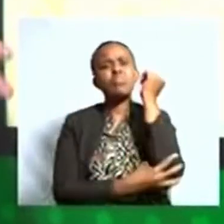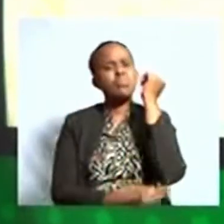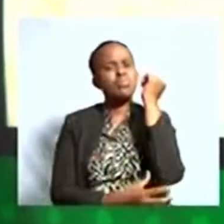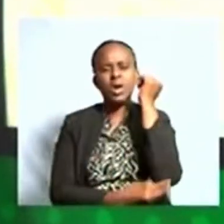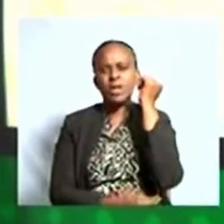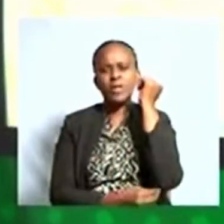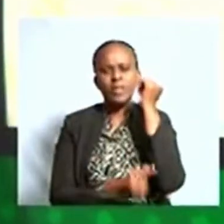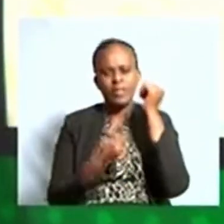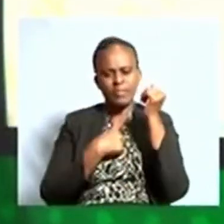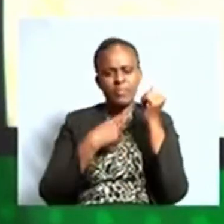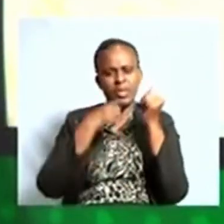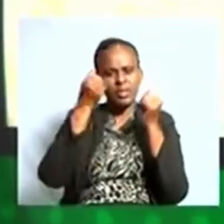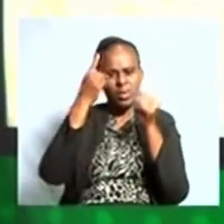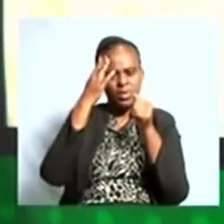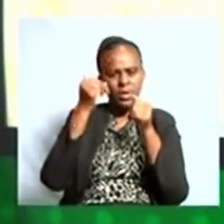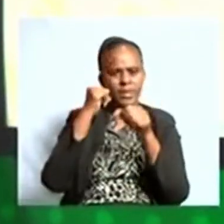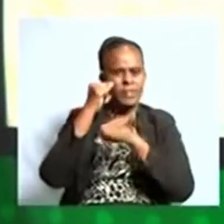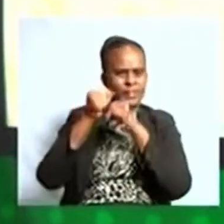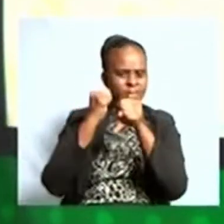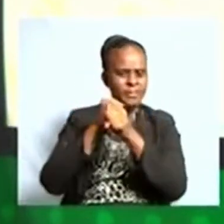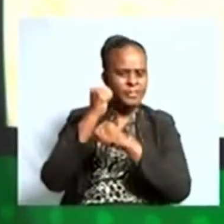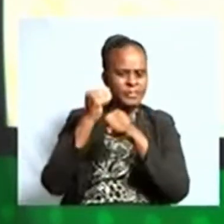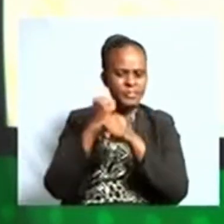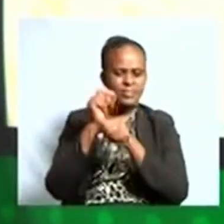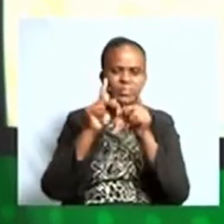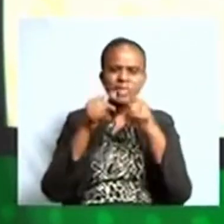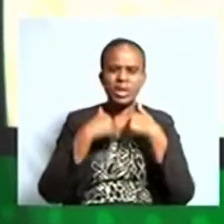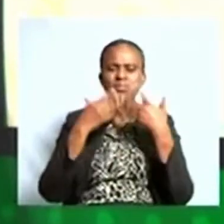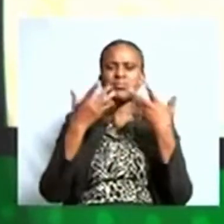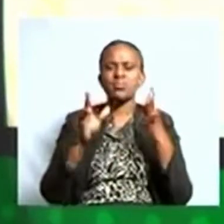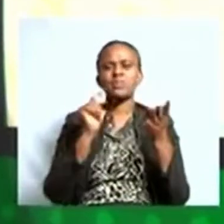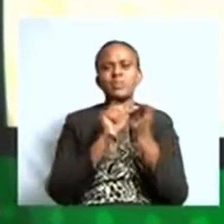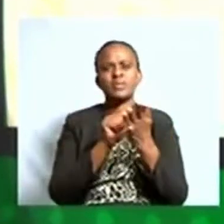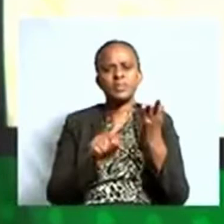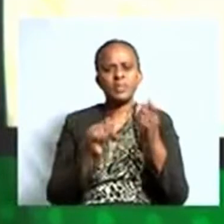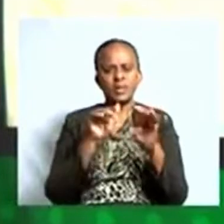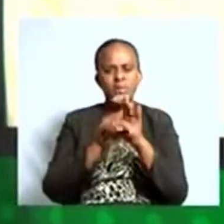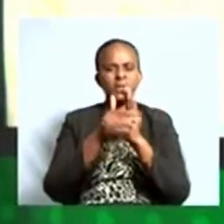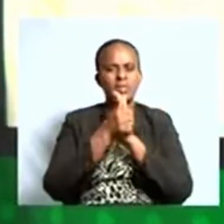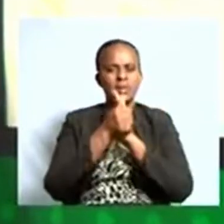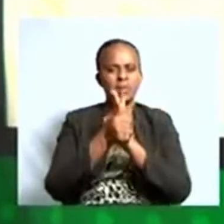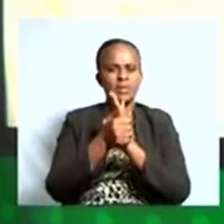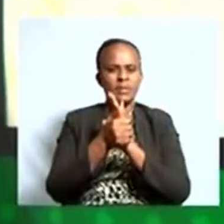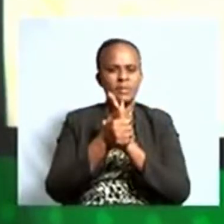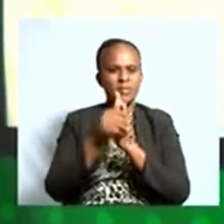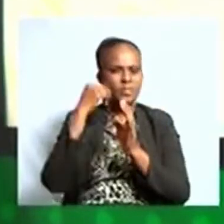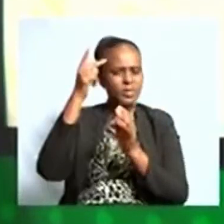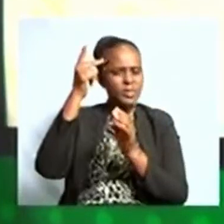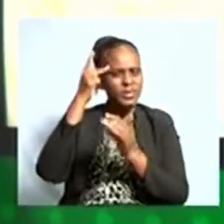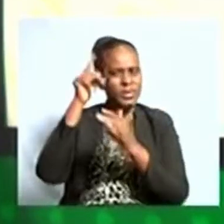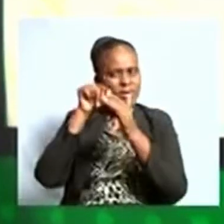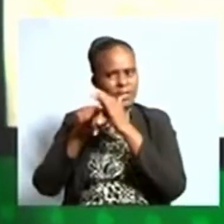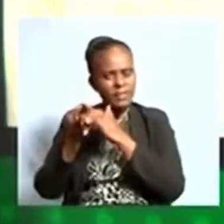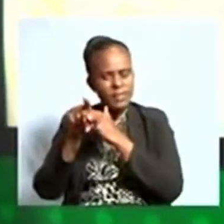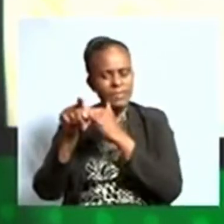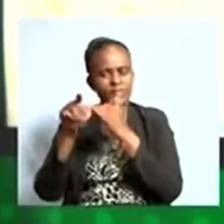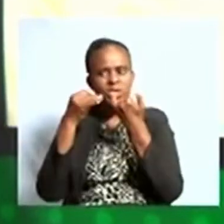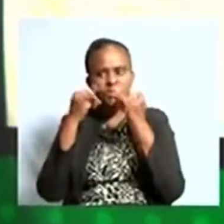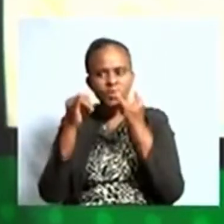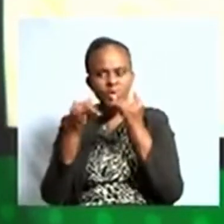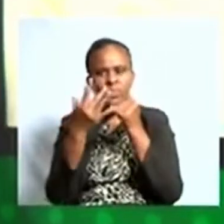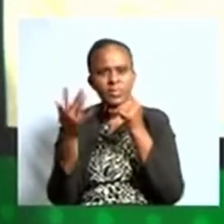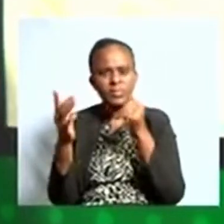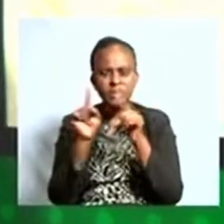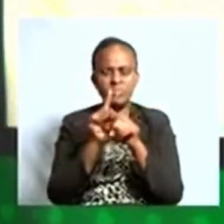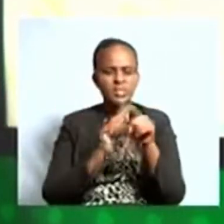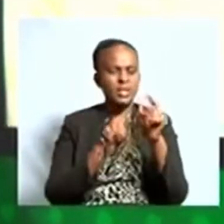I understand, because over the years, people had lost confidence in the leadership. Politicians go in, tell people things, and they